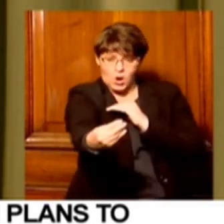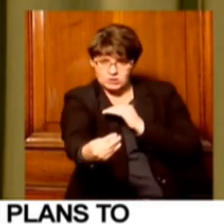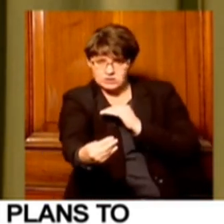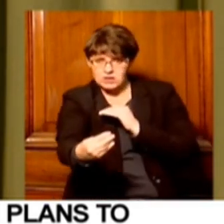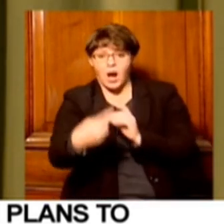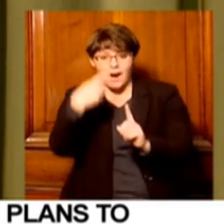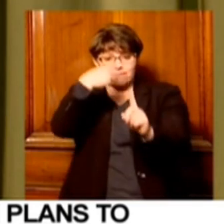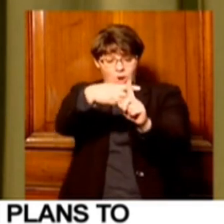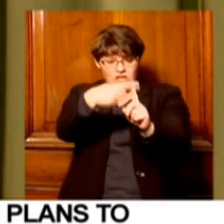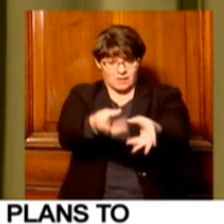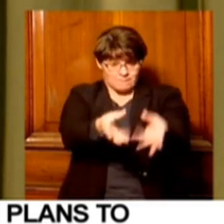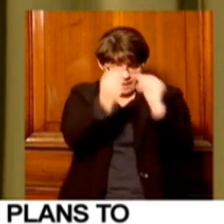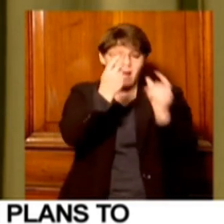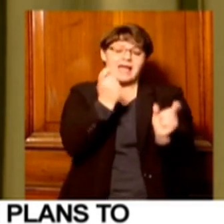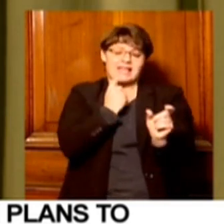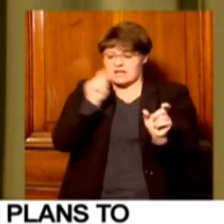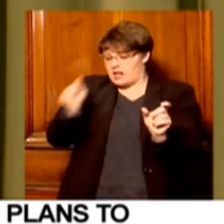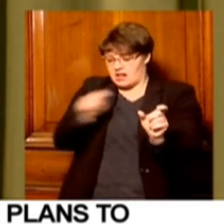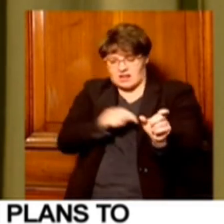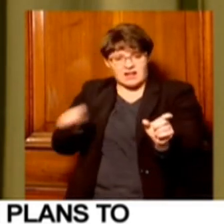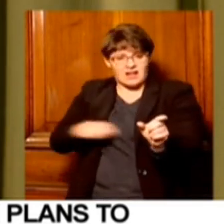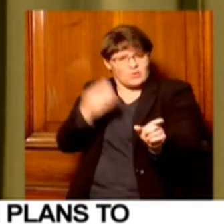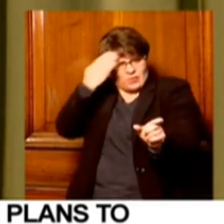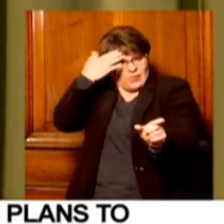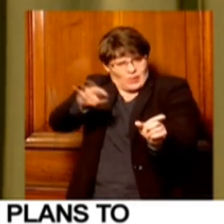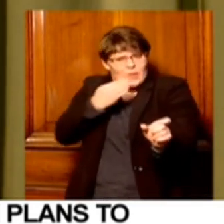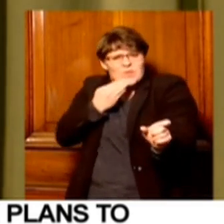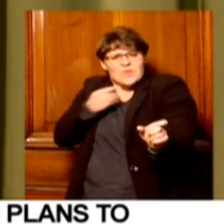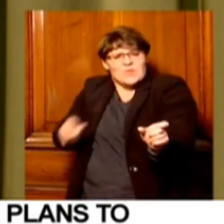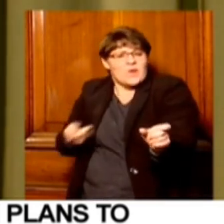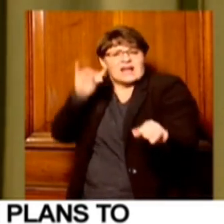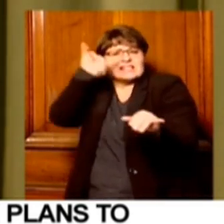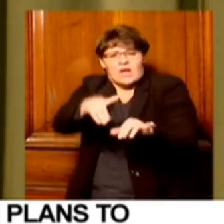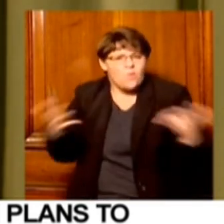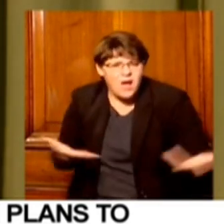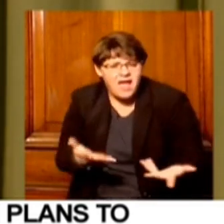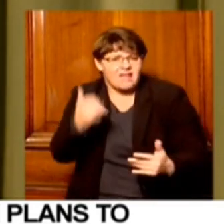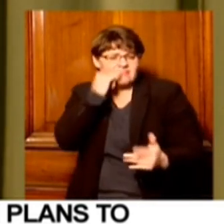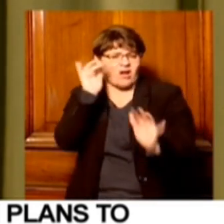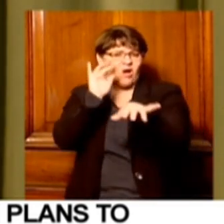test positive. We can now follow quickly everybody who has been on that